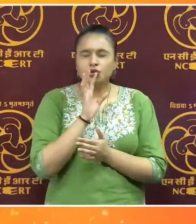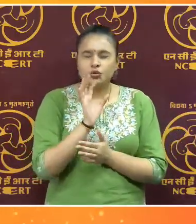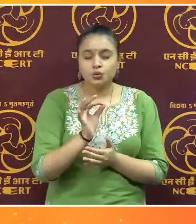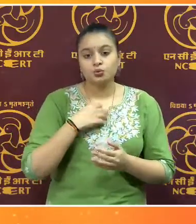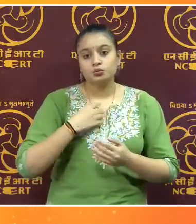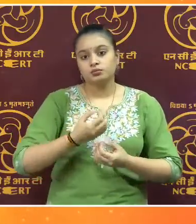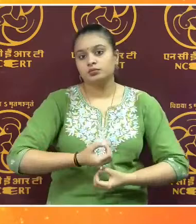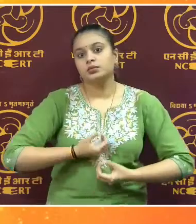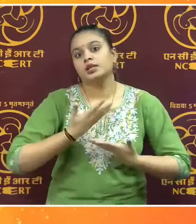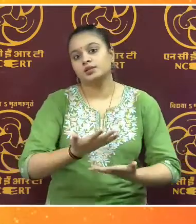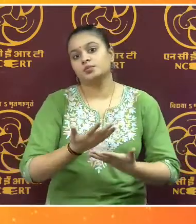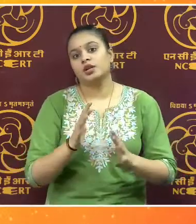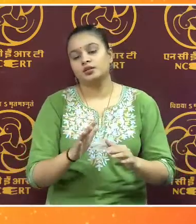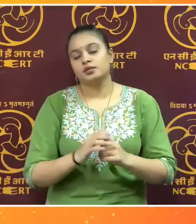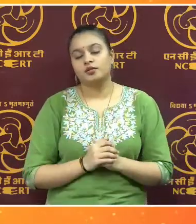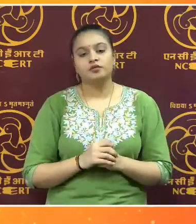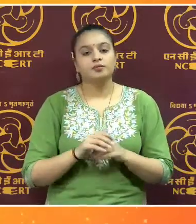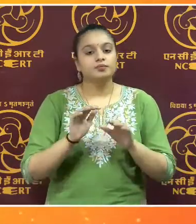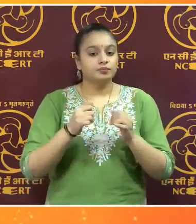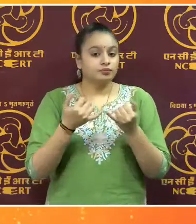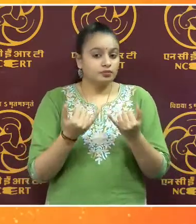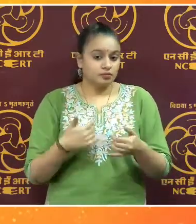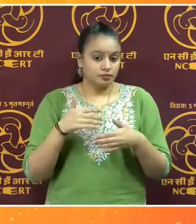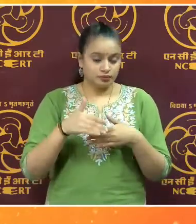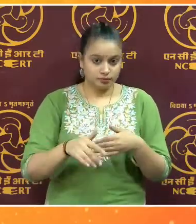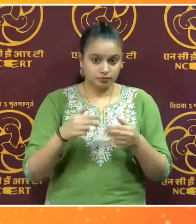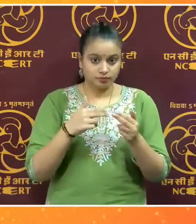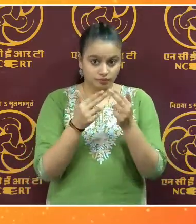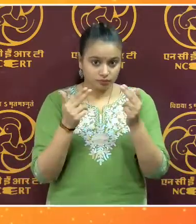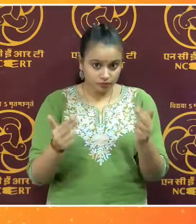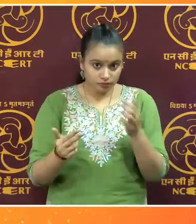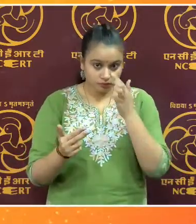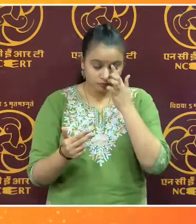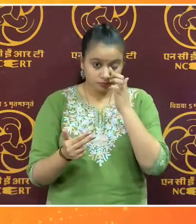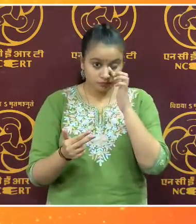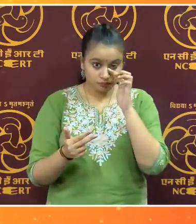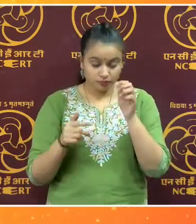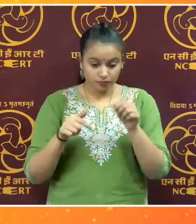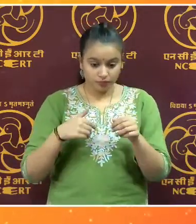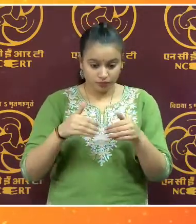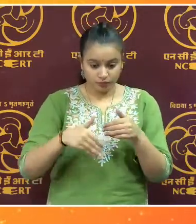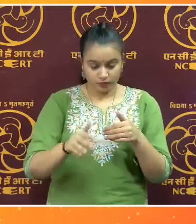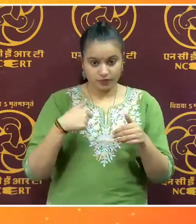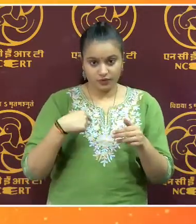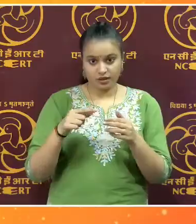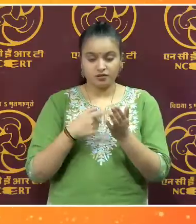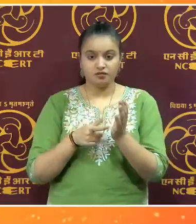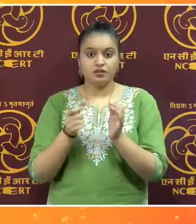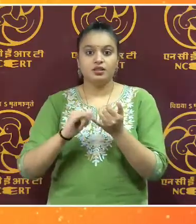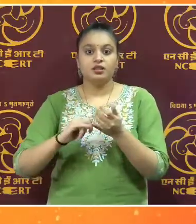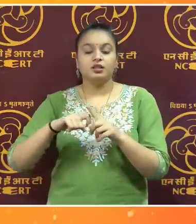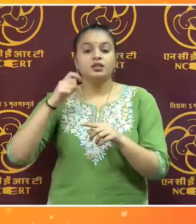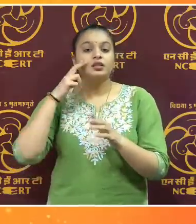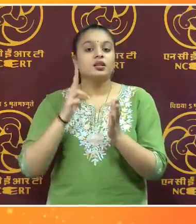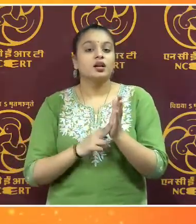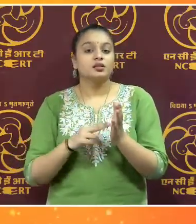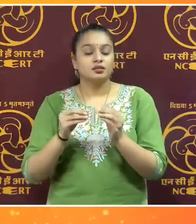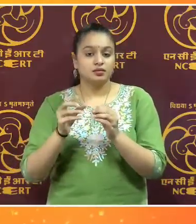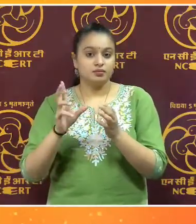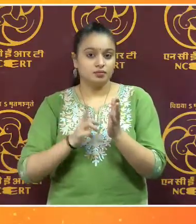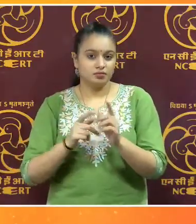expression comes out of that. So now moving ahead with the story, which this time our author Ruskin Bond has framed. It is